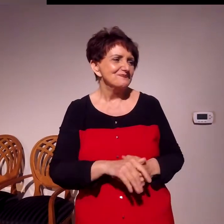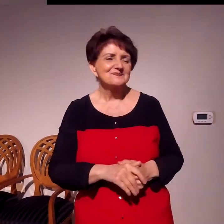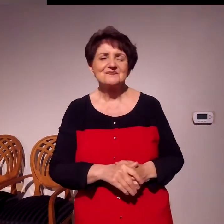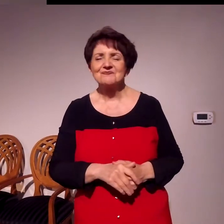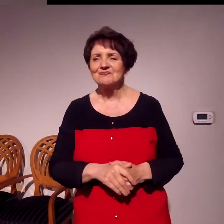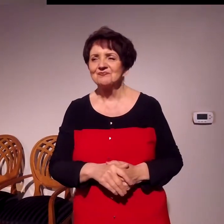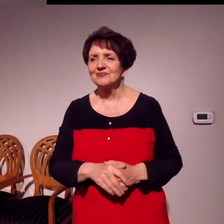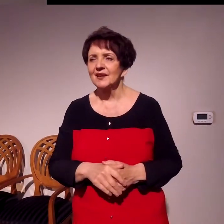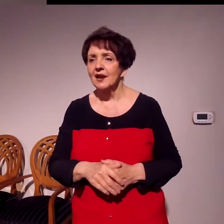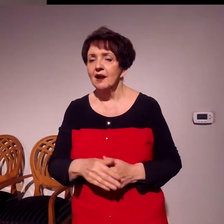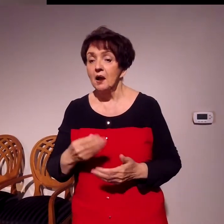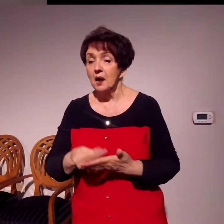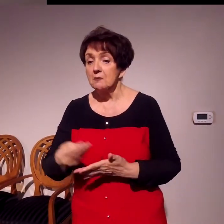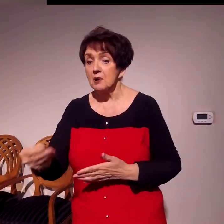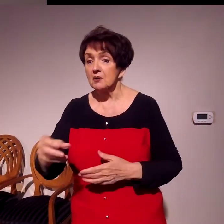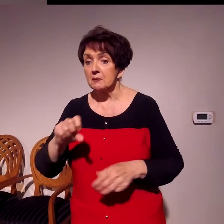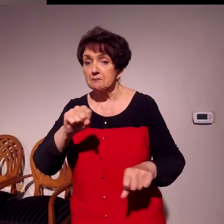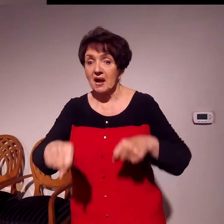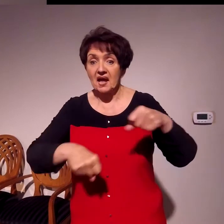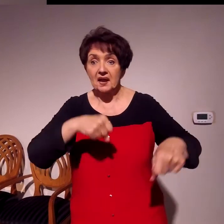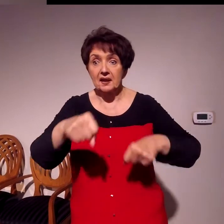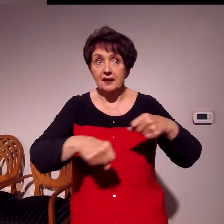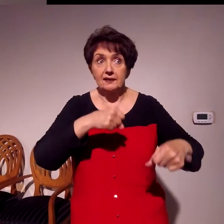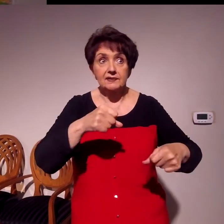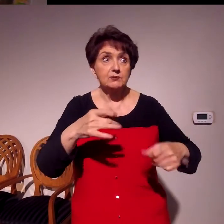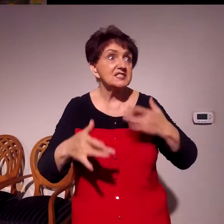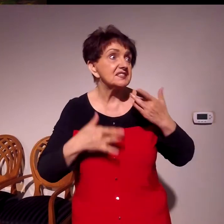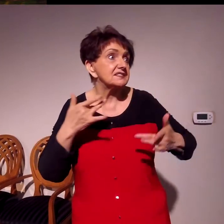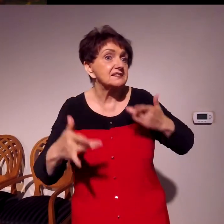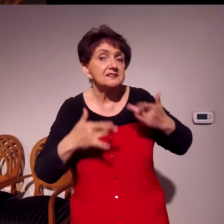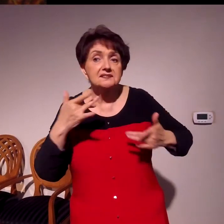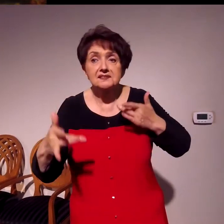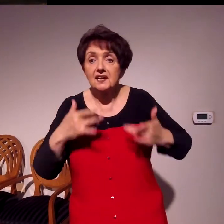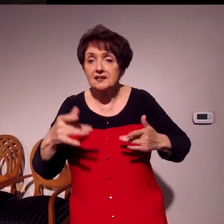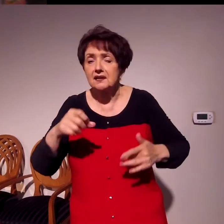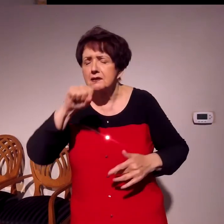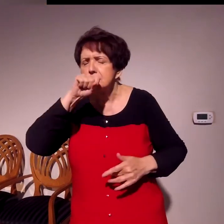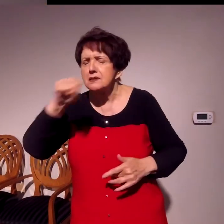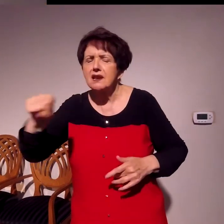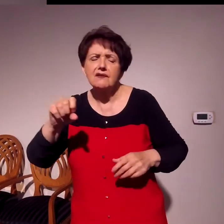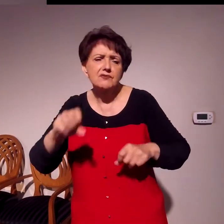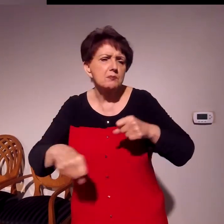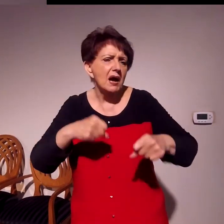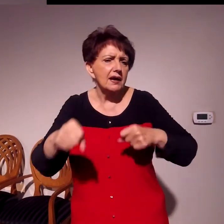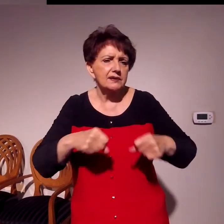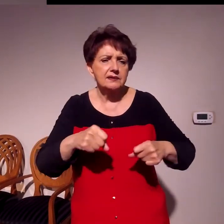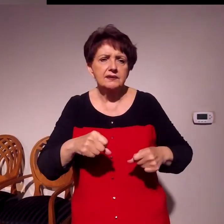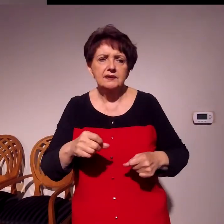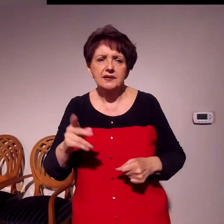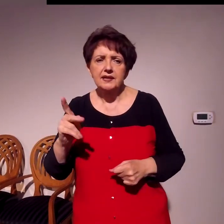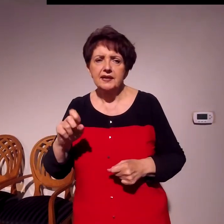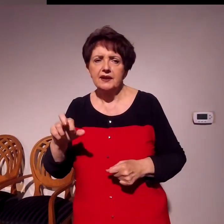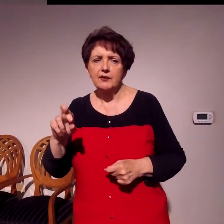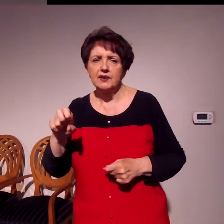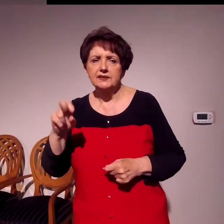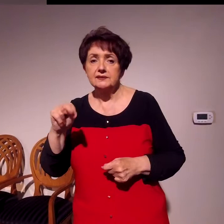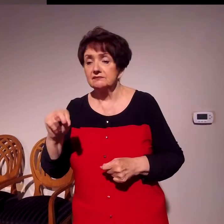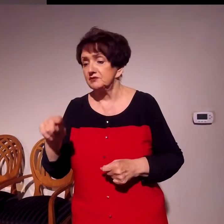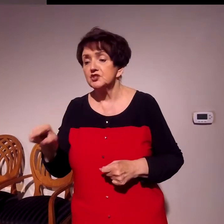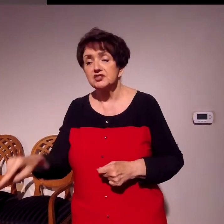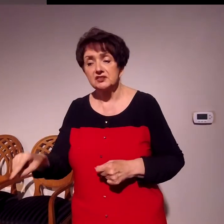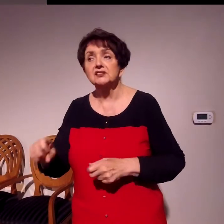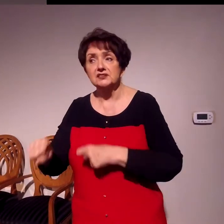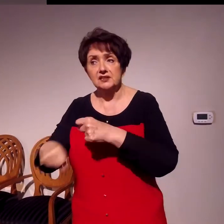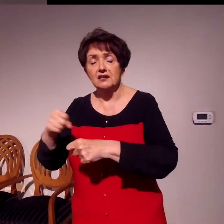I bought a bike, which was really exciting. I loved the bike. Karen's a big cyclist. We bought me a bike, and I was